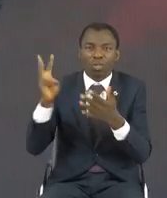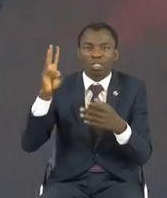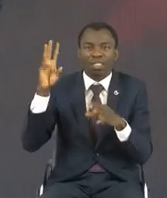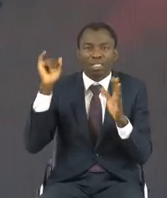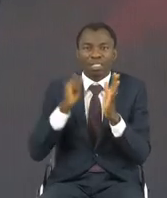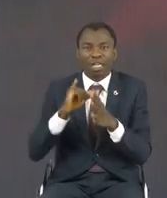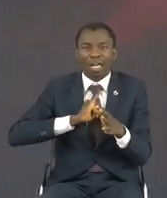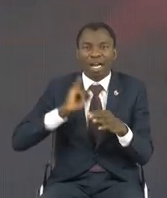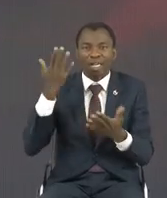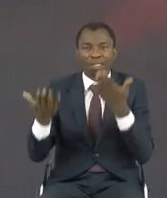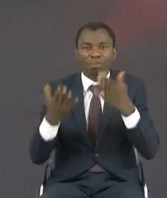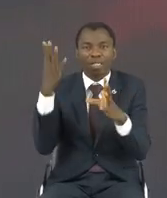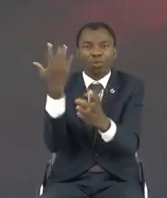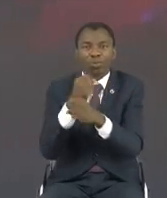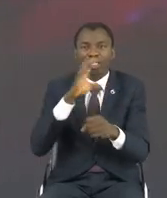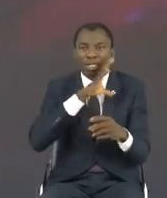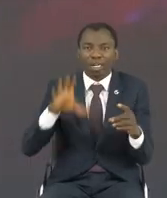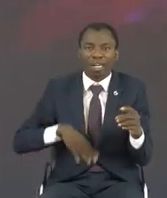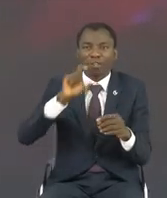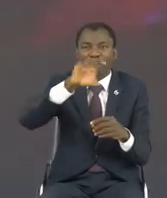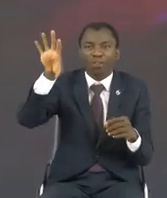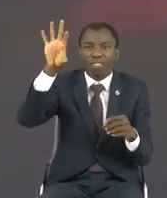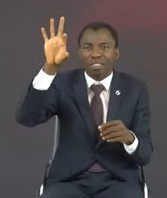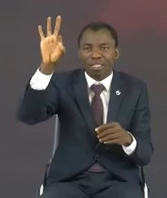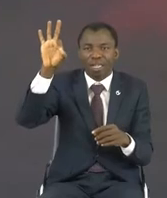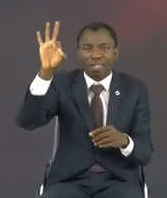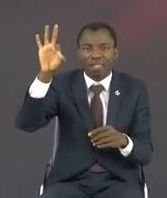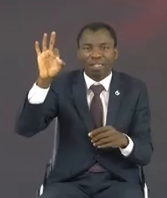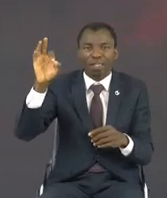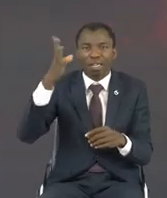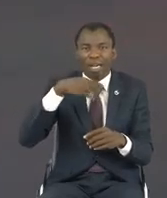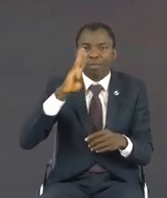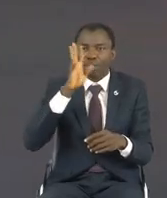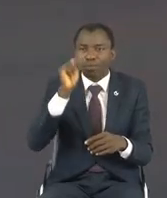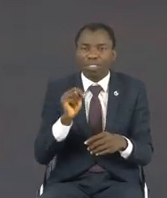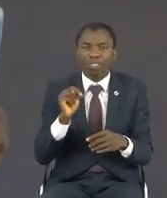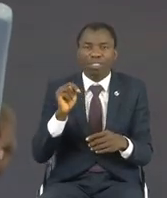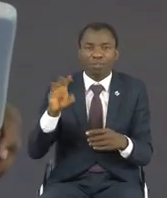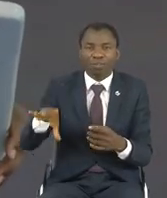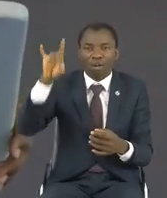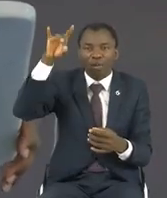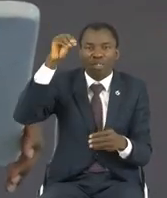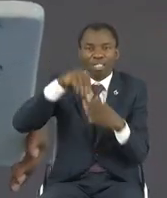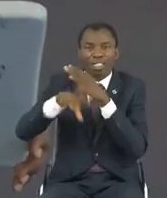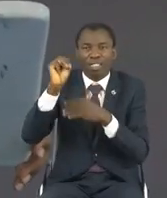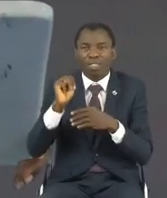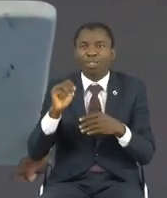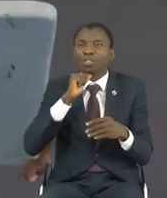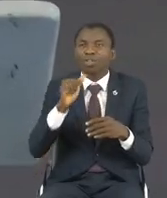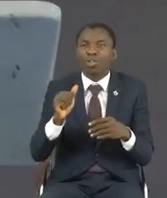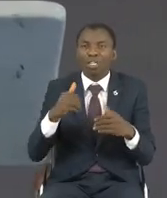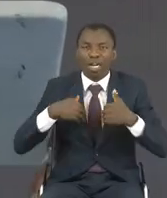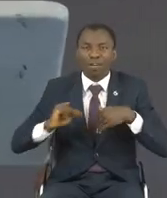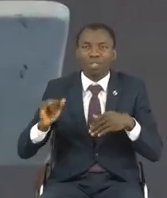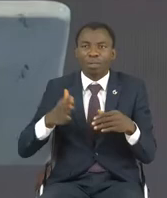Christ. Verse 9, it says, and be found in him, not having my